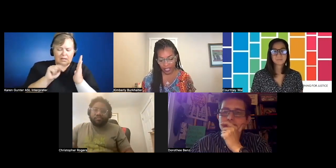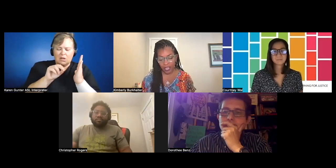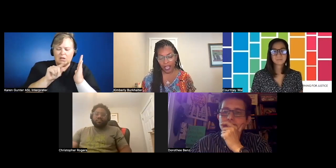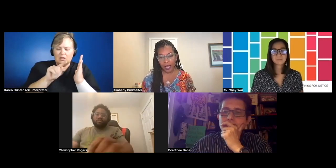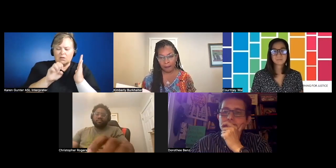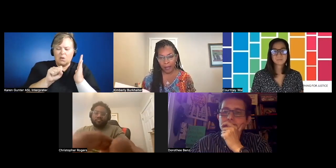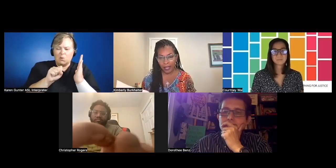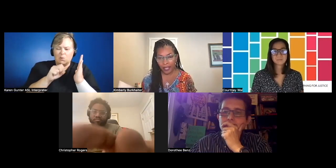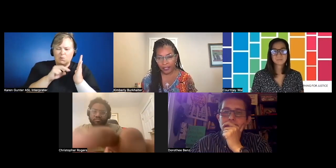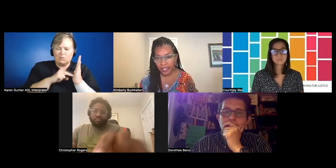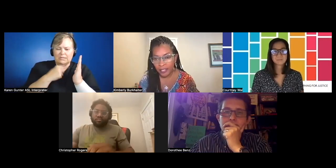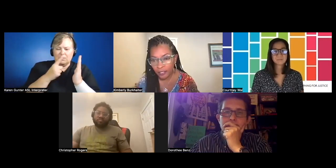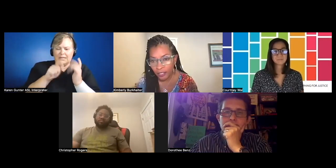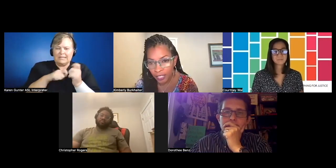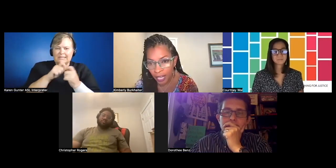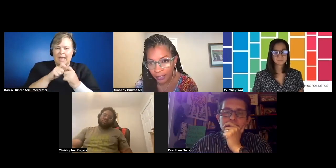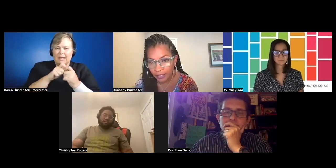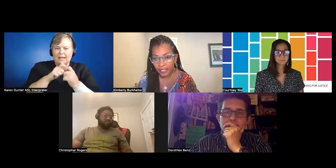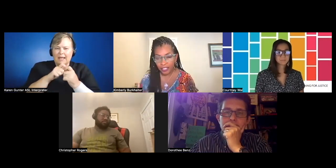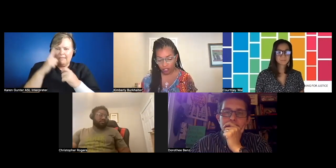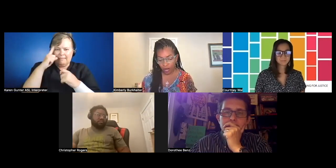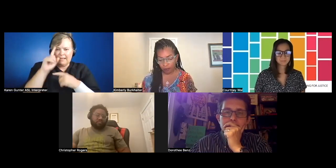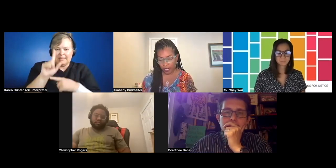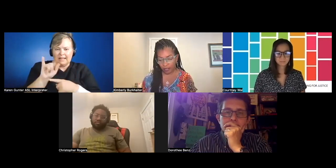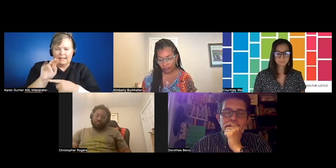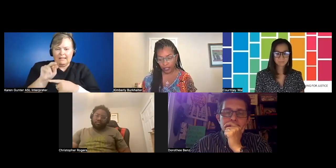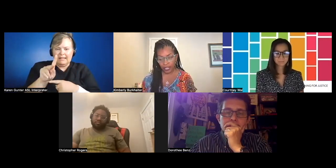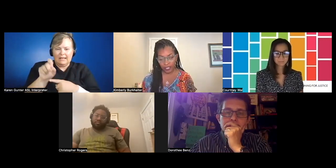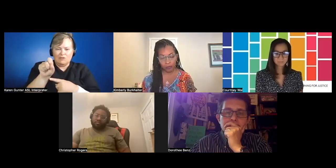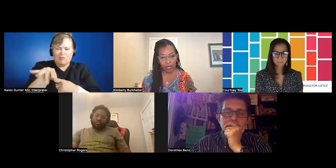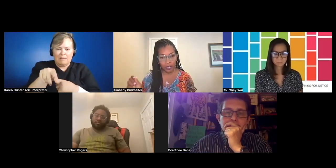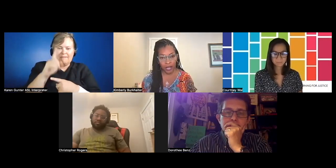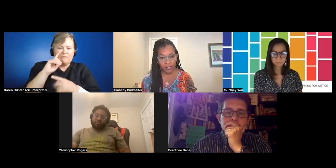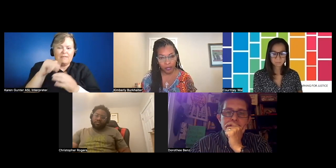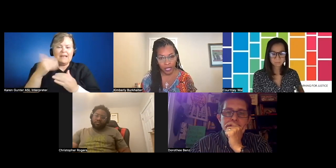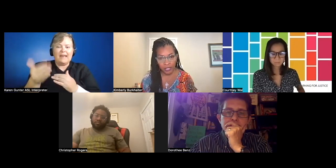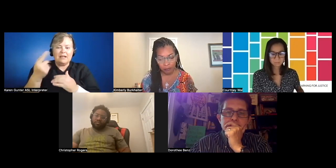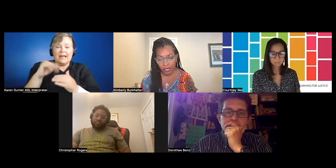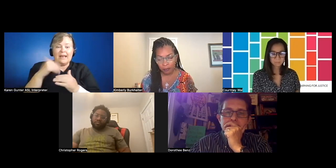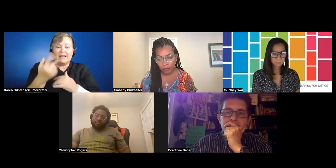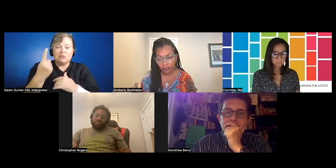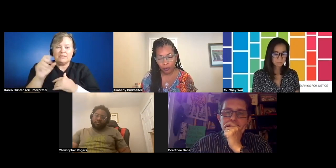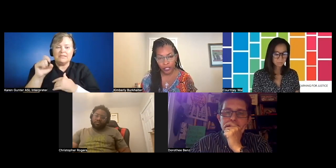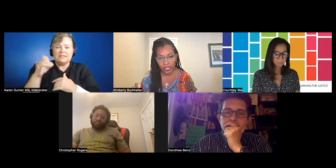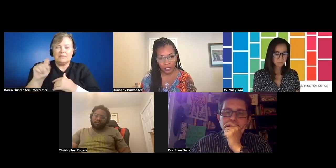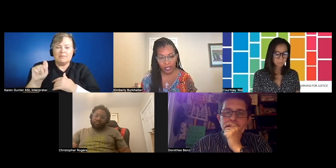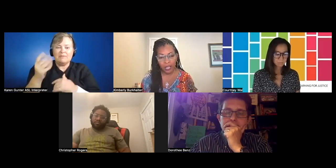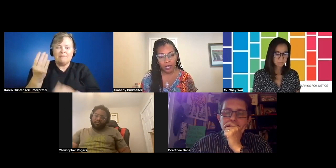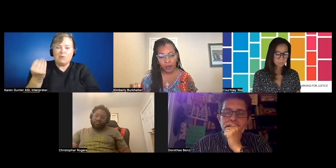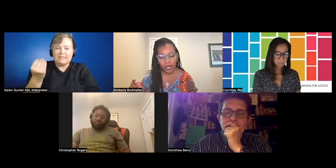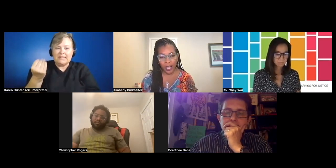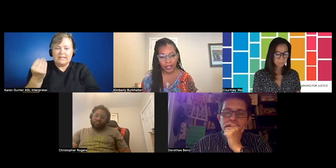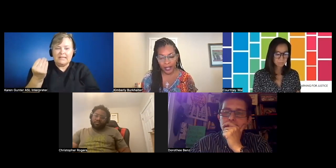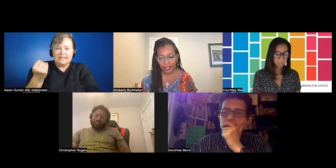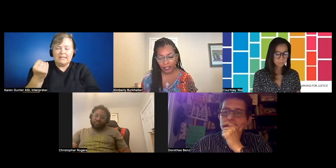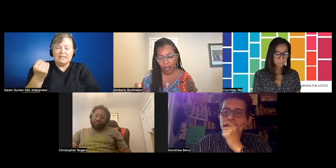exactly. And I think there is a link that's dropped in for the next one. Our next one is September the 14th.